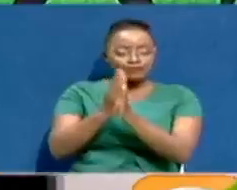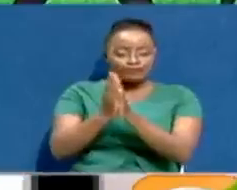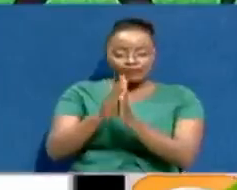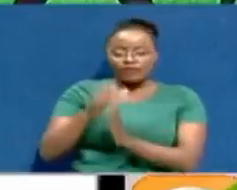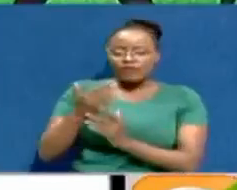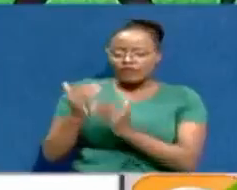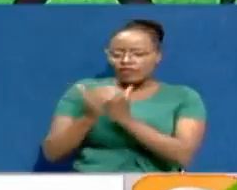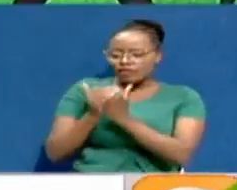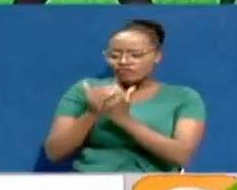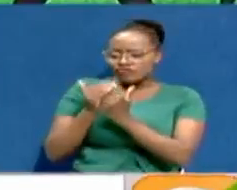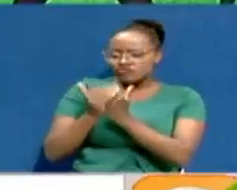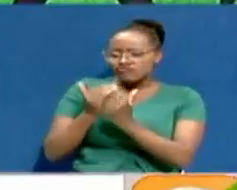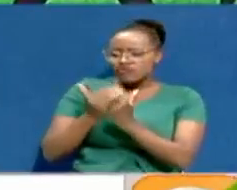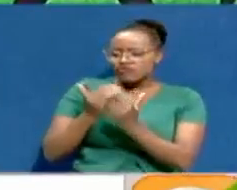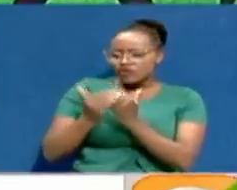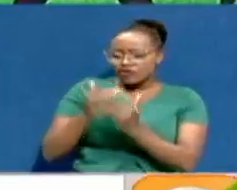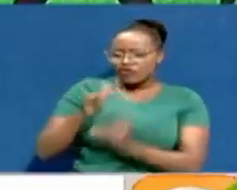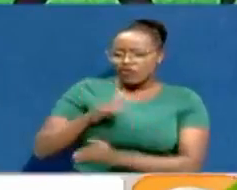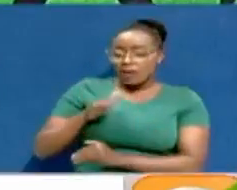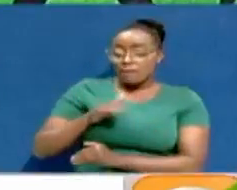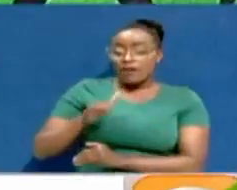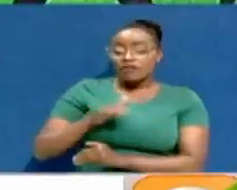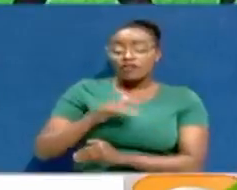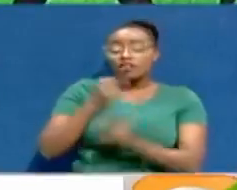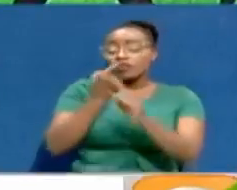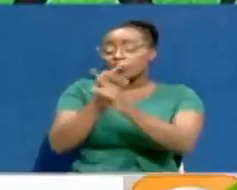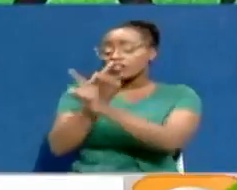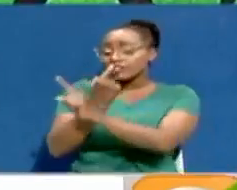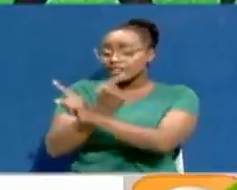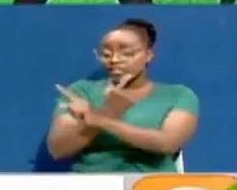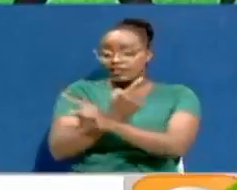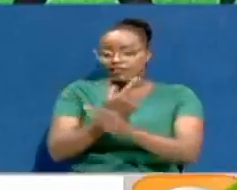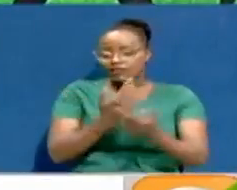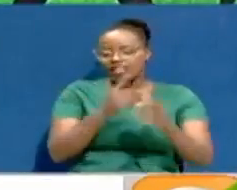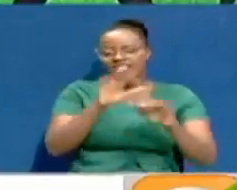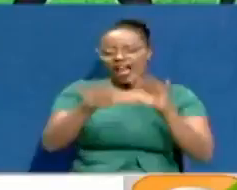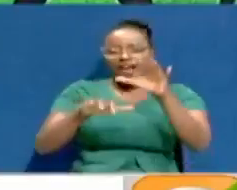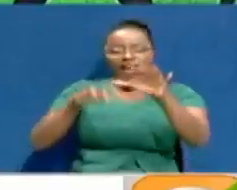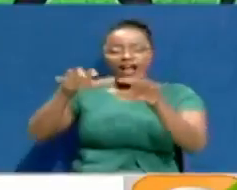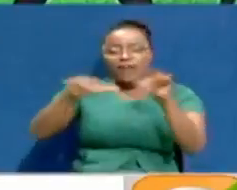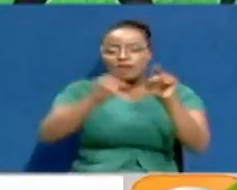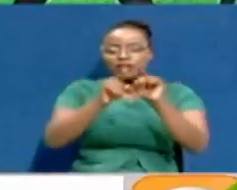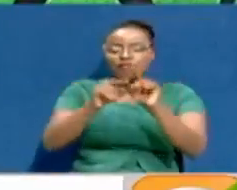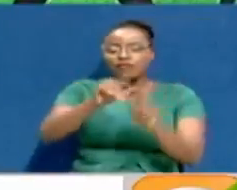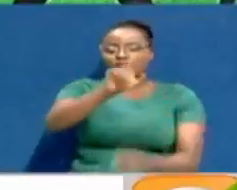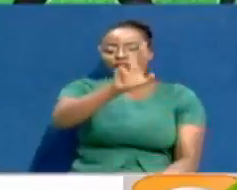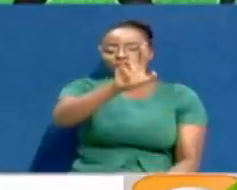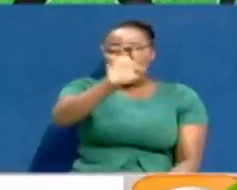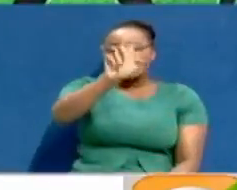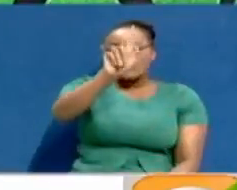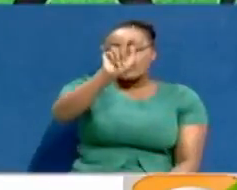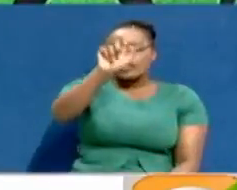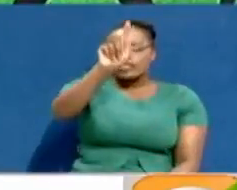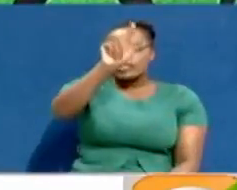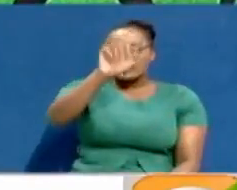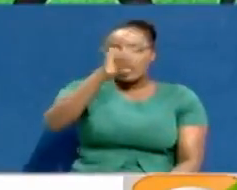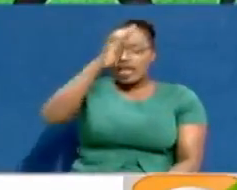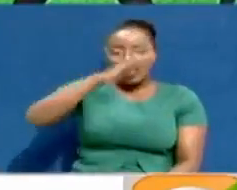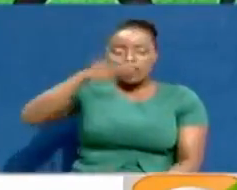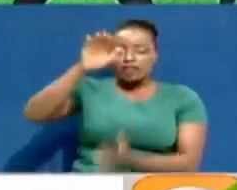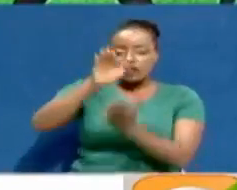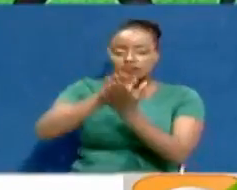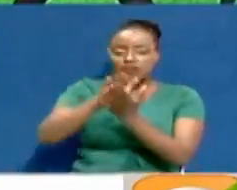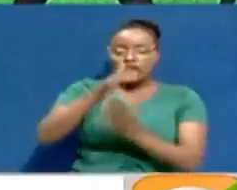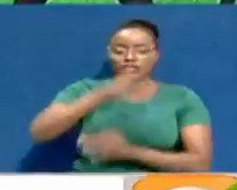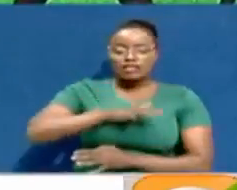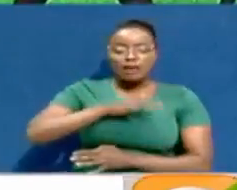The motherly instinct clearly cuts across all species. Well, this is evident at the Reteti Elephant Sanctuary in